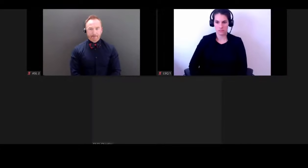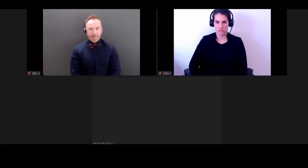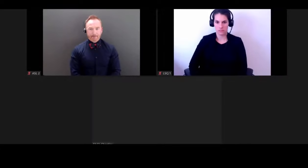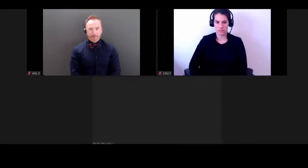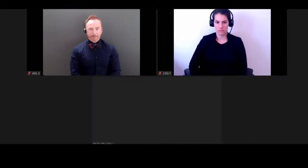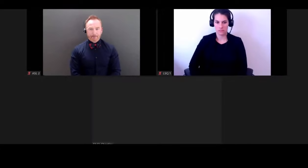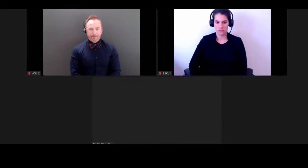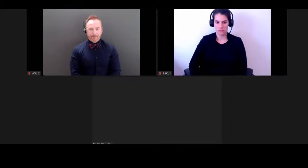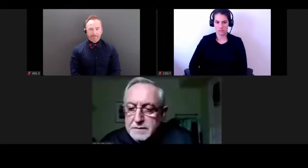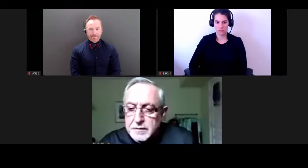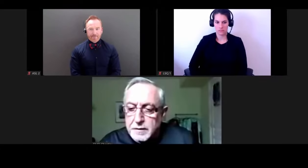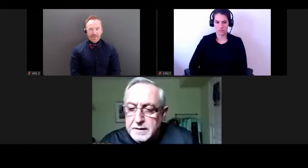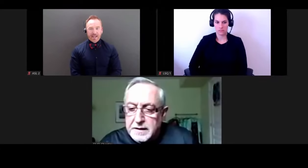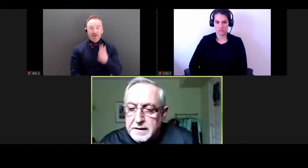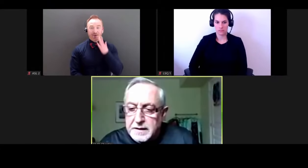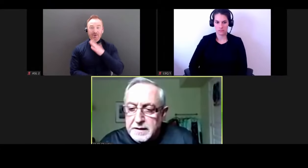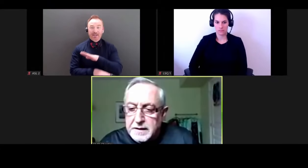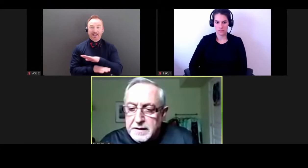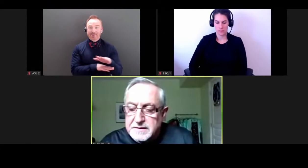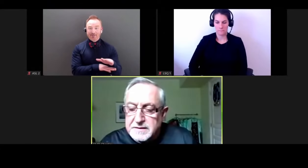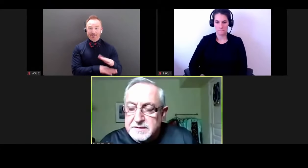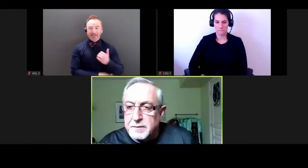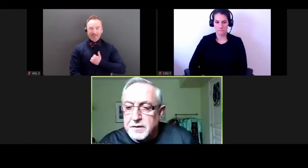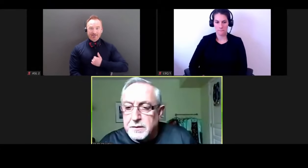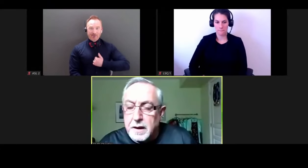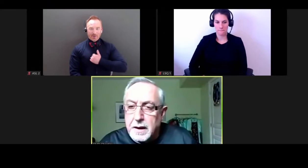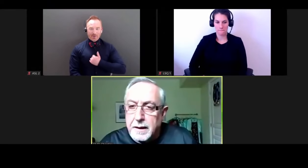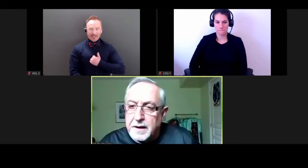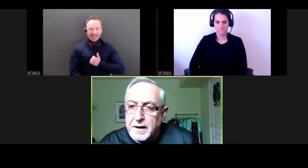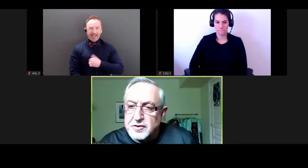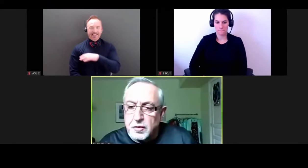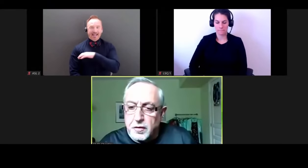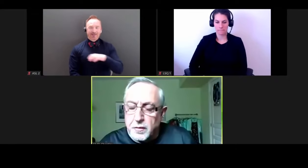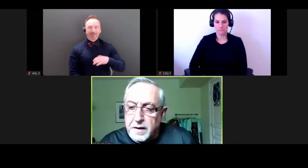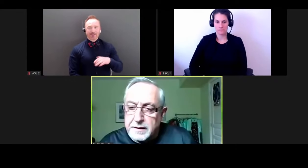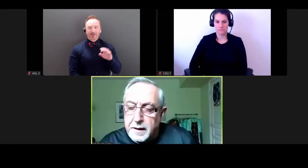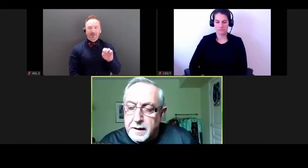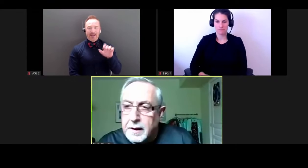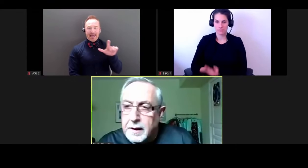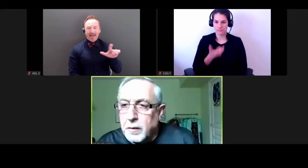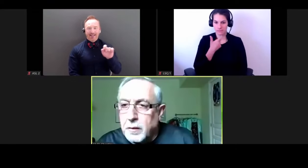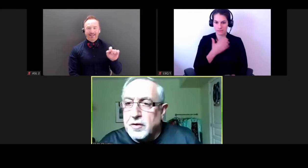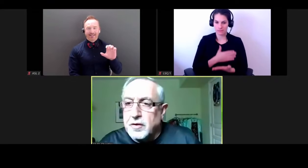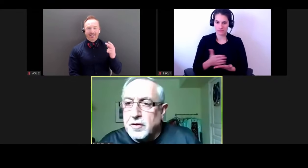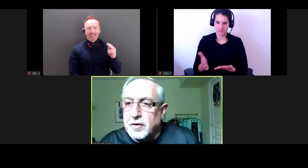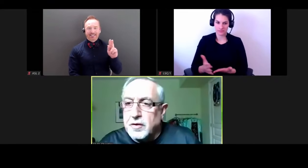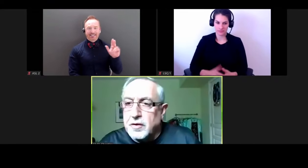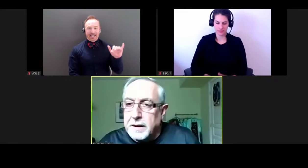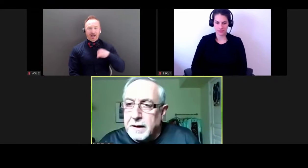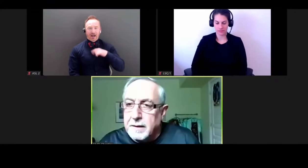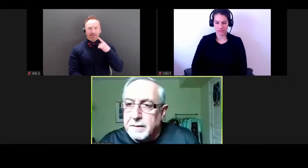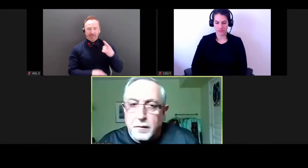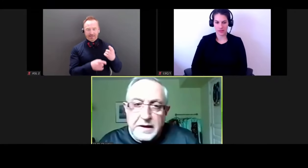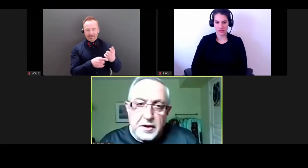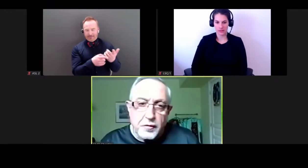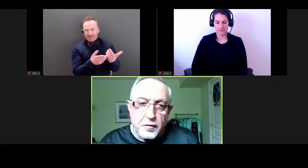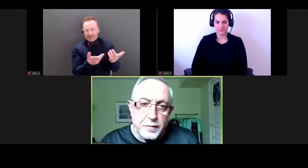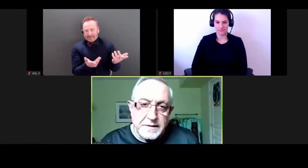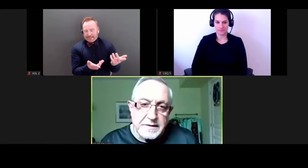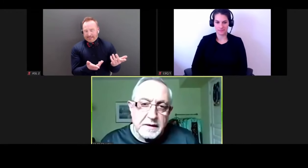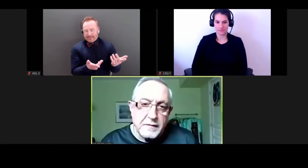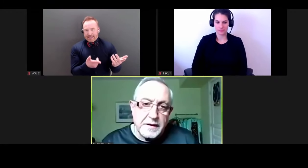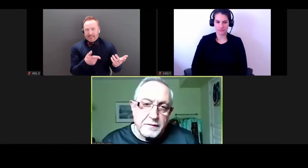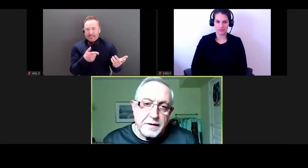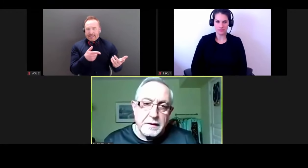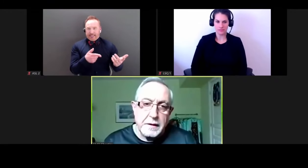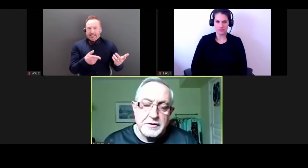Good afternoon, everyone. Sorry it takes time to, I'm not sure why don't you put people in a waiting room instead